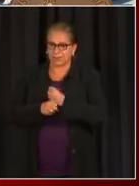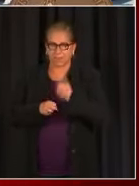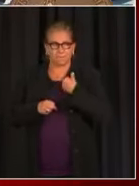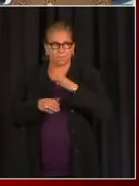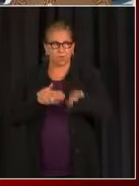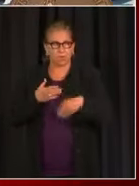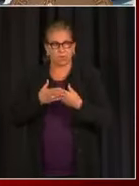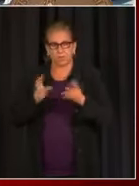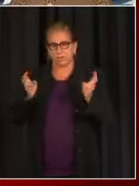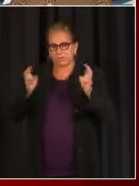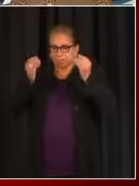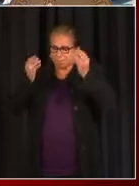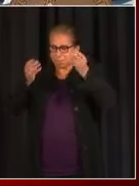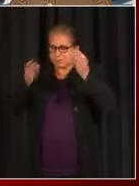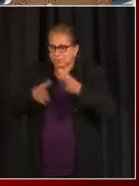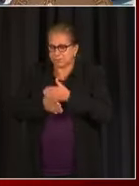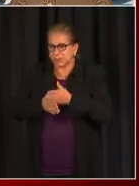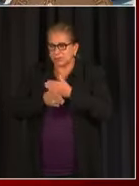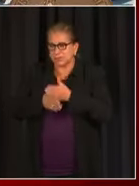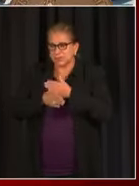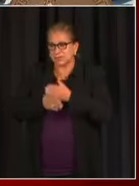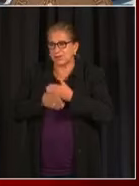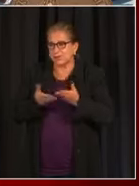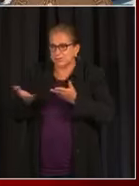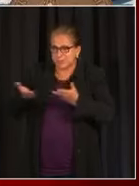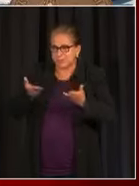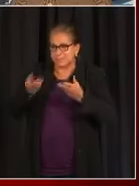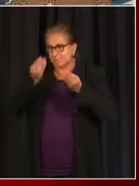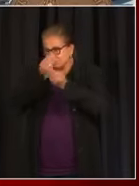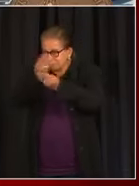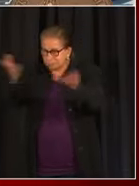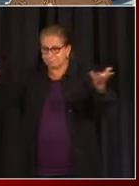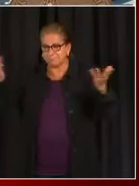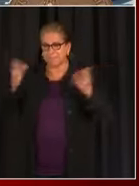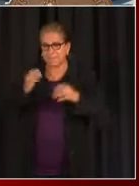a lot of kids are going back in the building for the first time, so these may